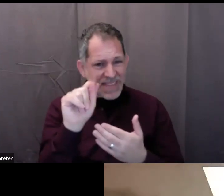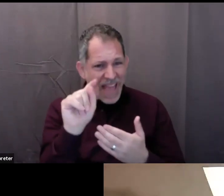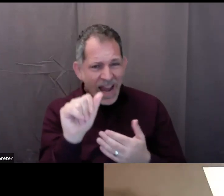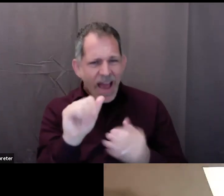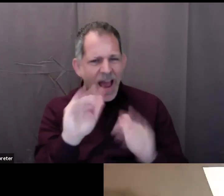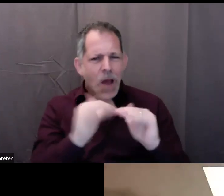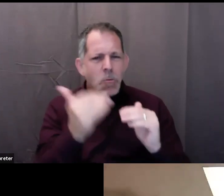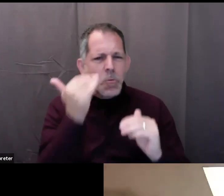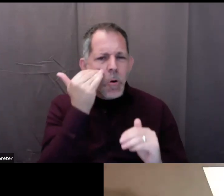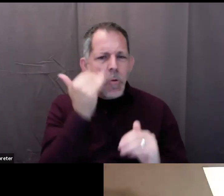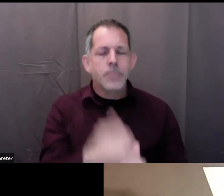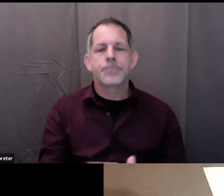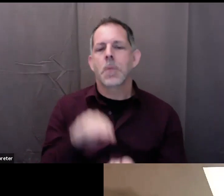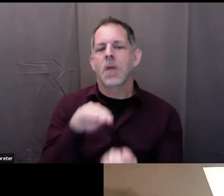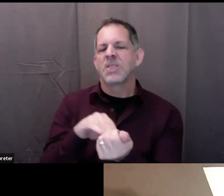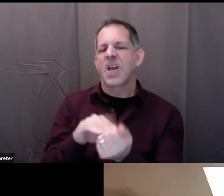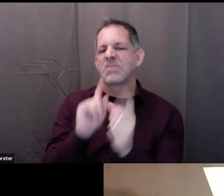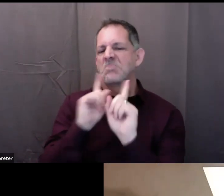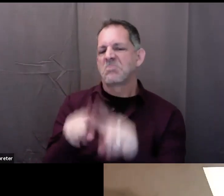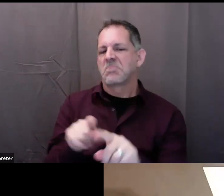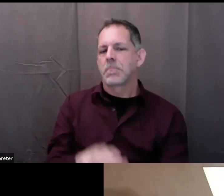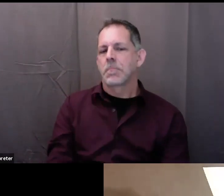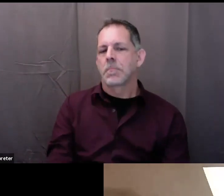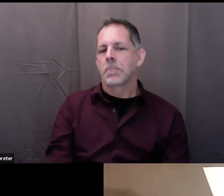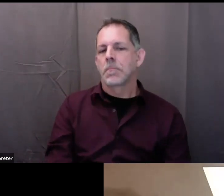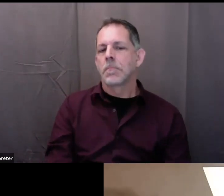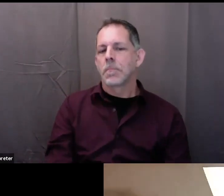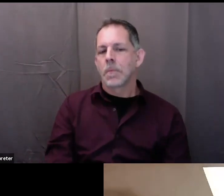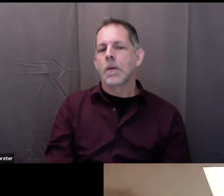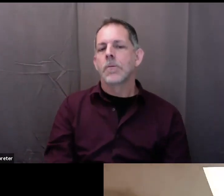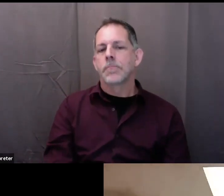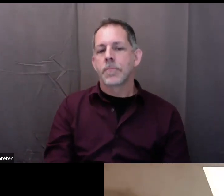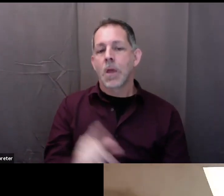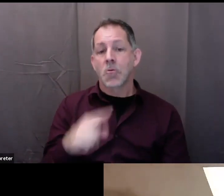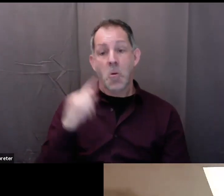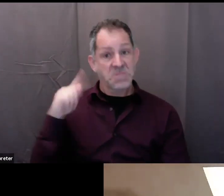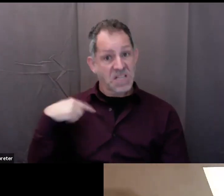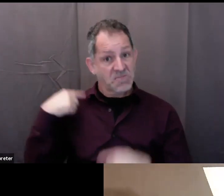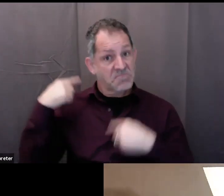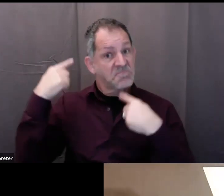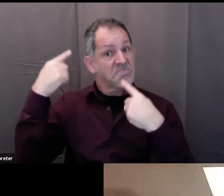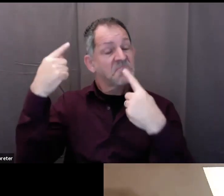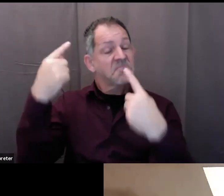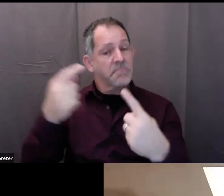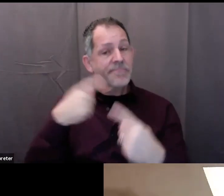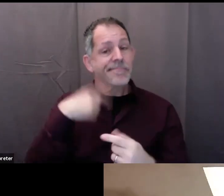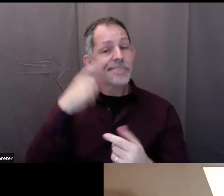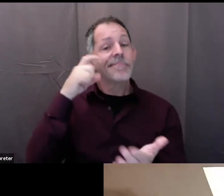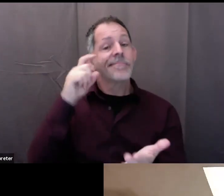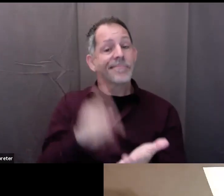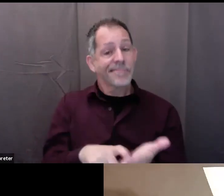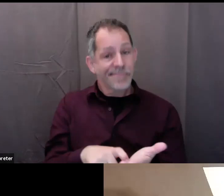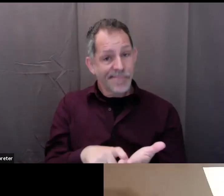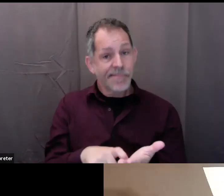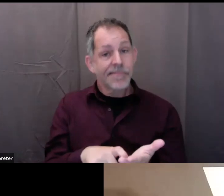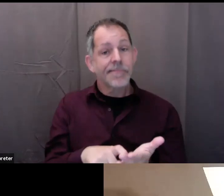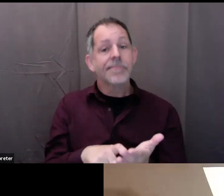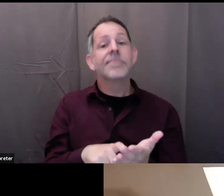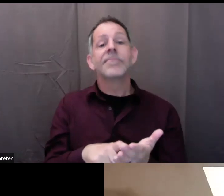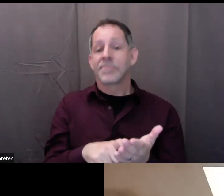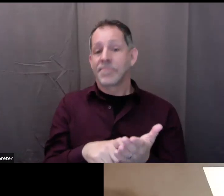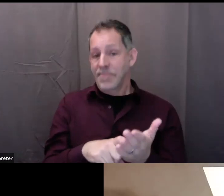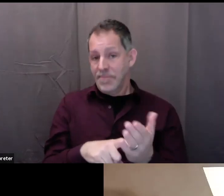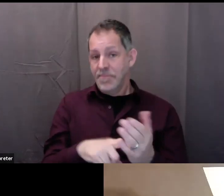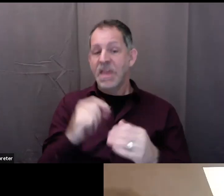time a trend toward the data suggesting younger, a younger midpoint of of the full